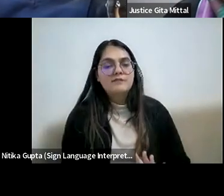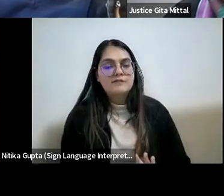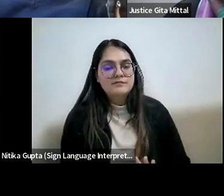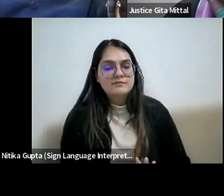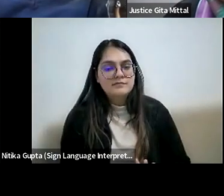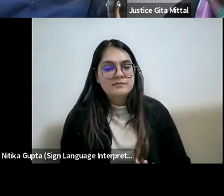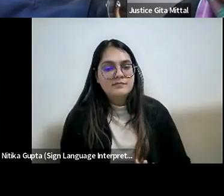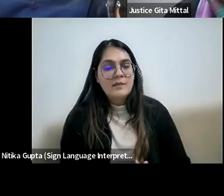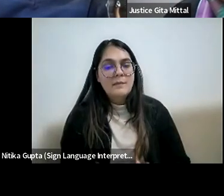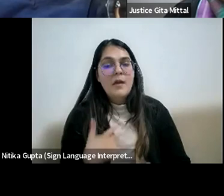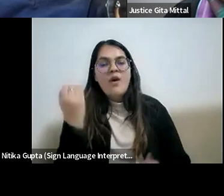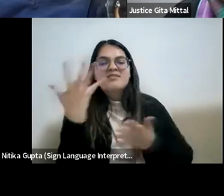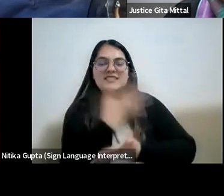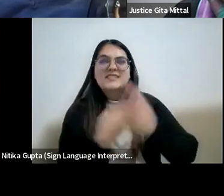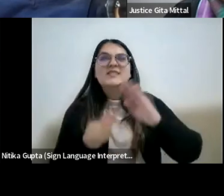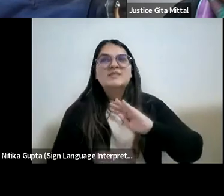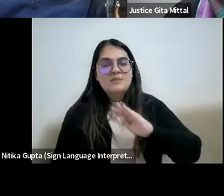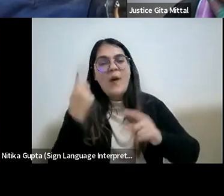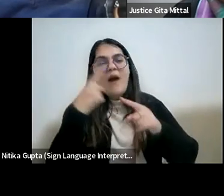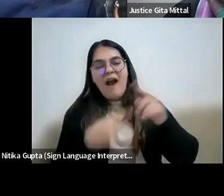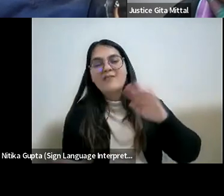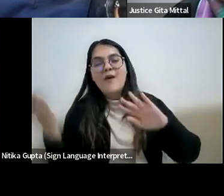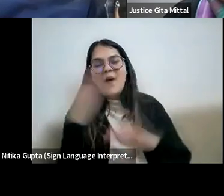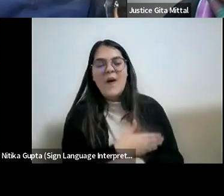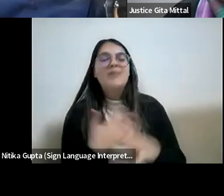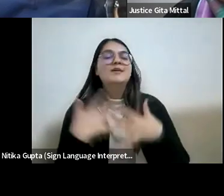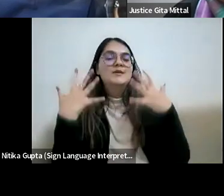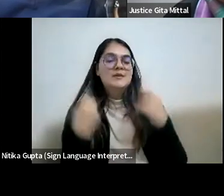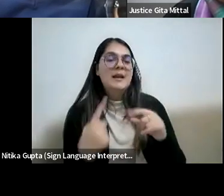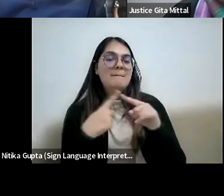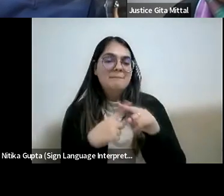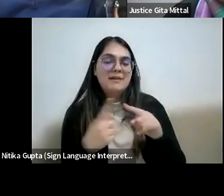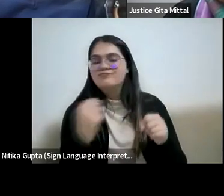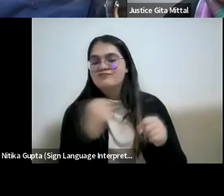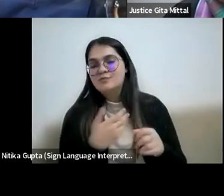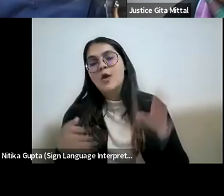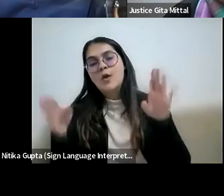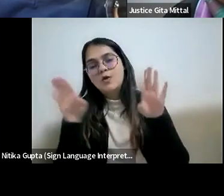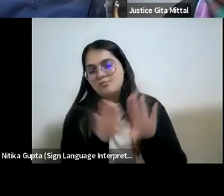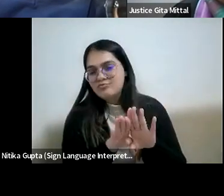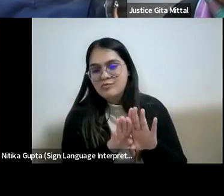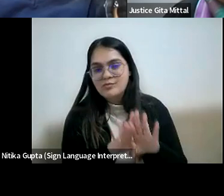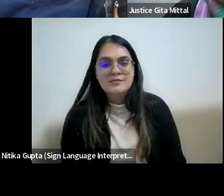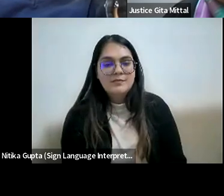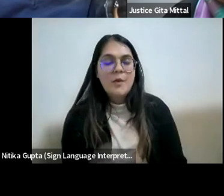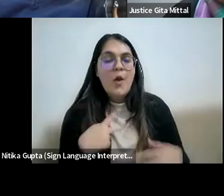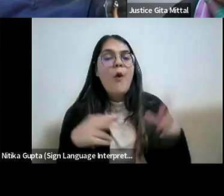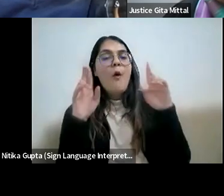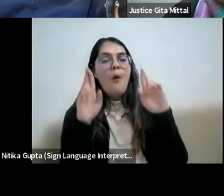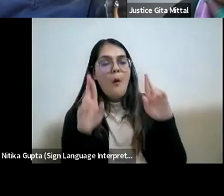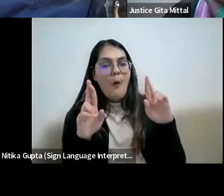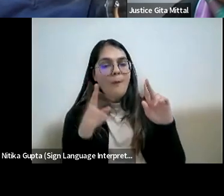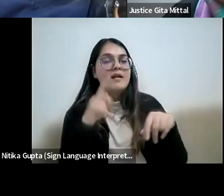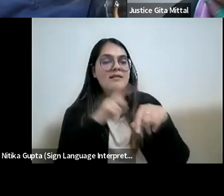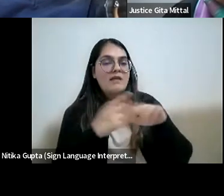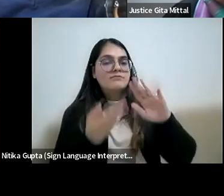I would have loved to have this discussion for about half an hour longer at least, but we have to close, unfortunately, and hopefully we will get more time